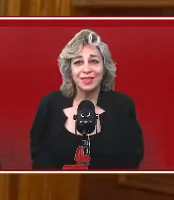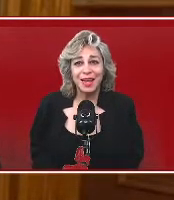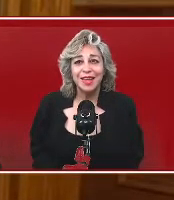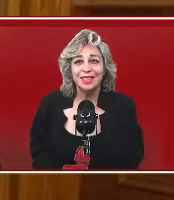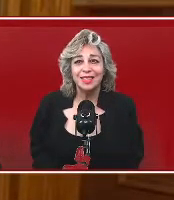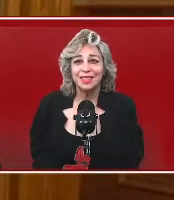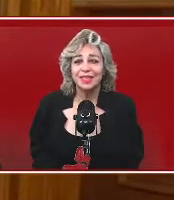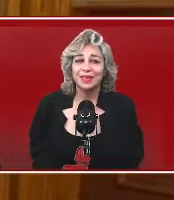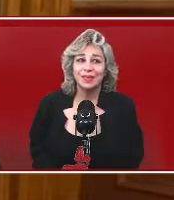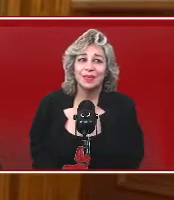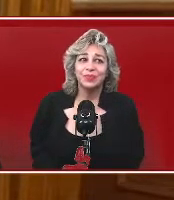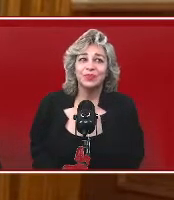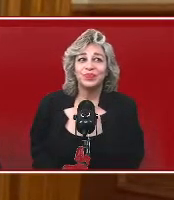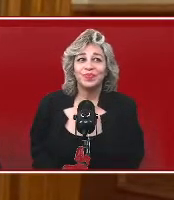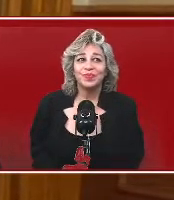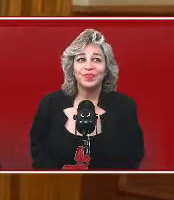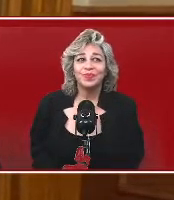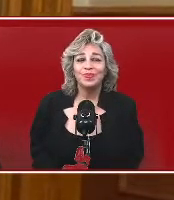prizes in science.